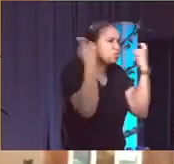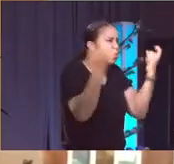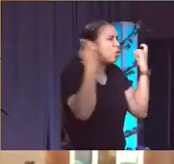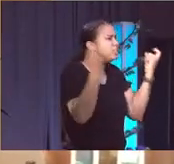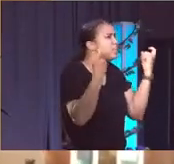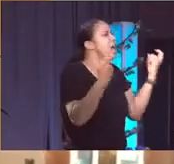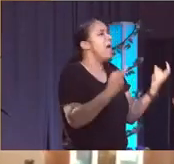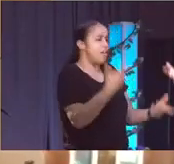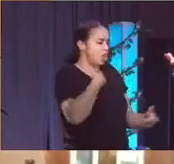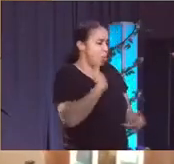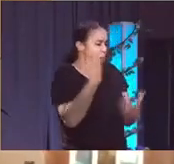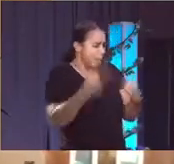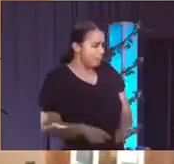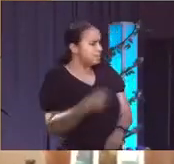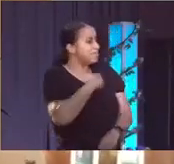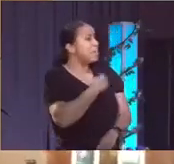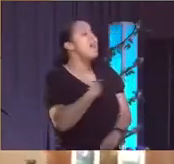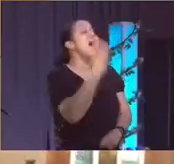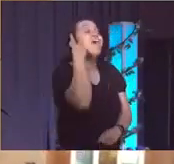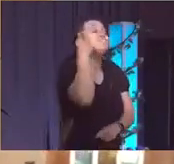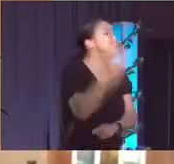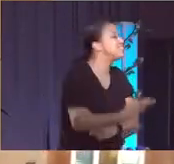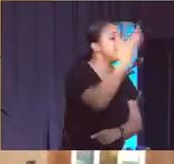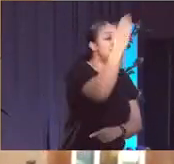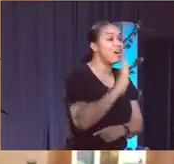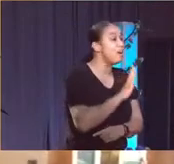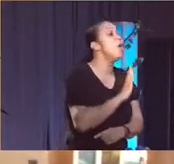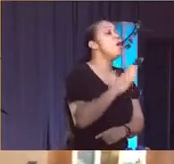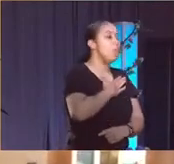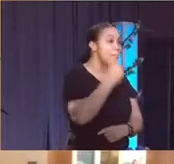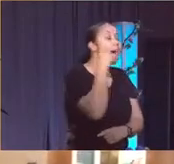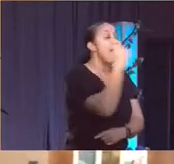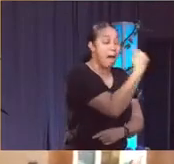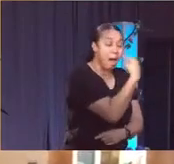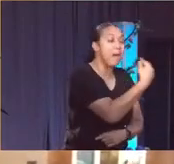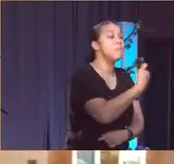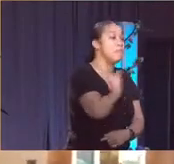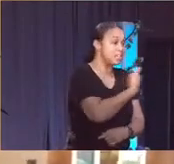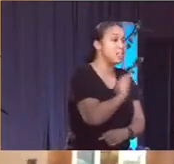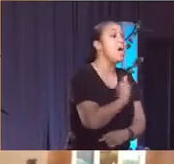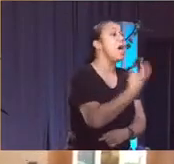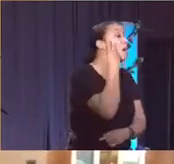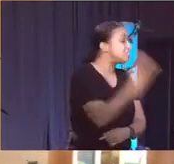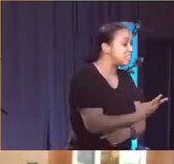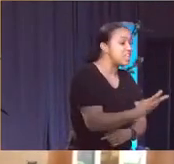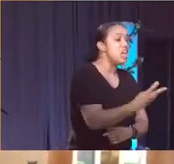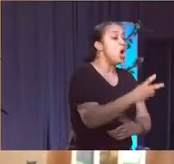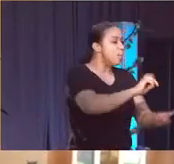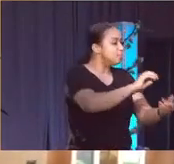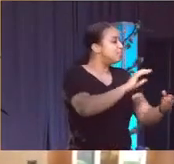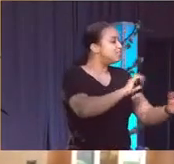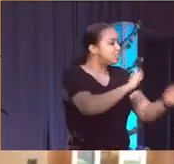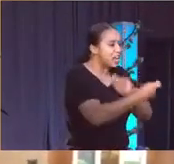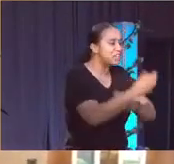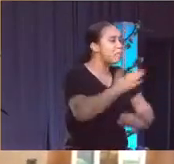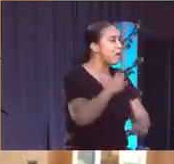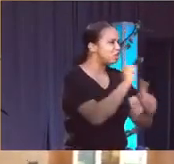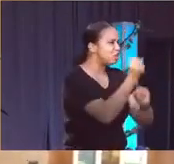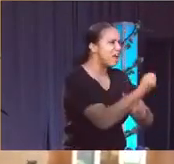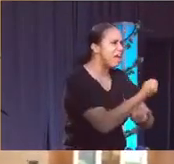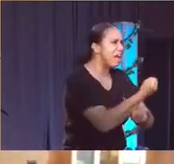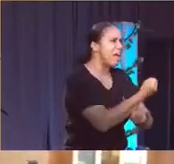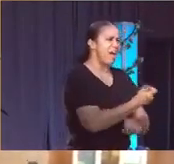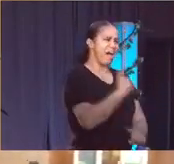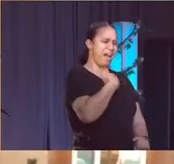I'm going through? I have seen God with my own eyes moving my circumstances. How dare I